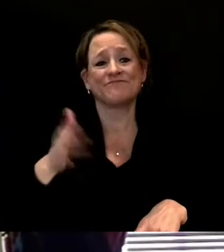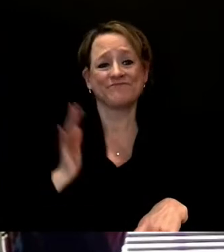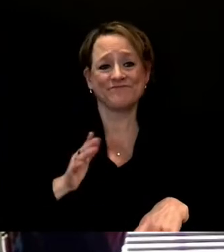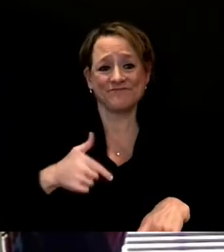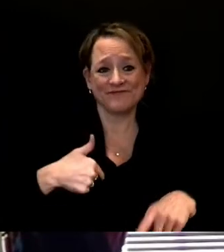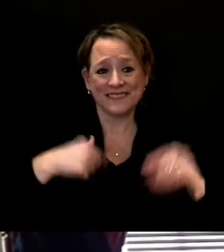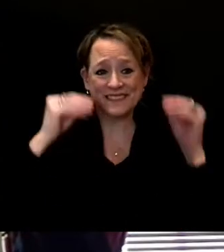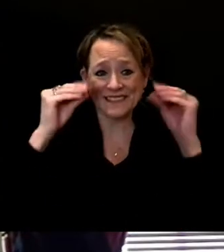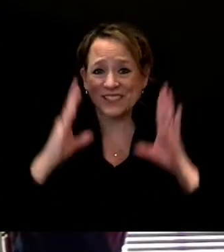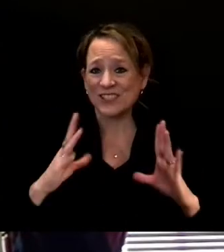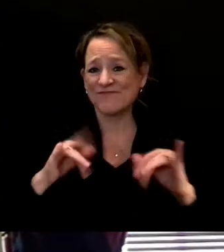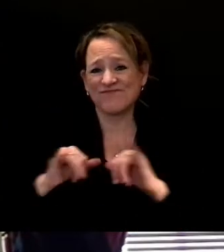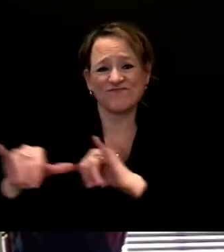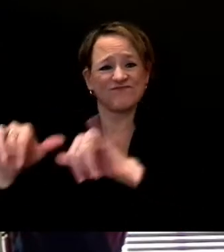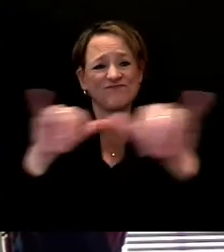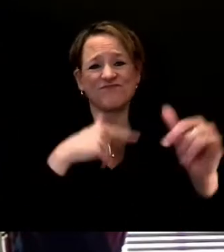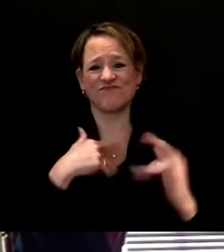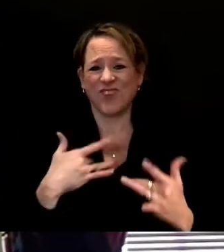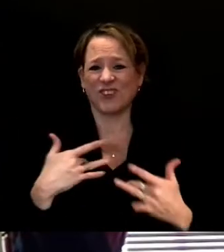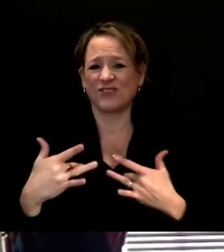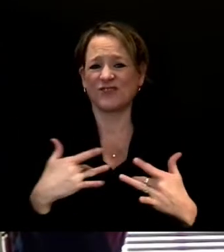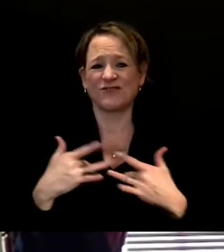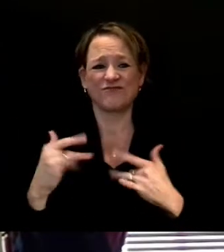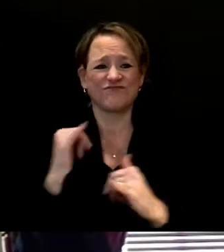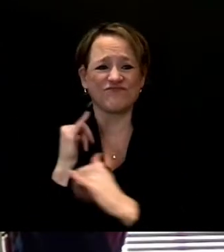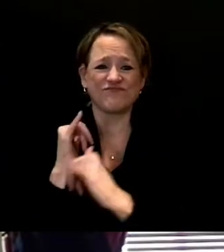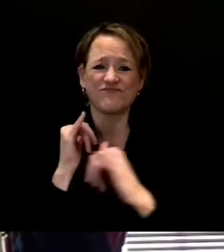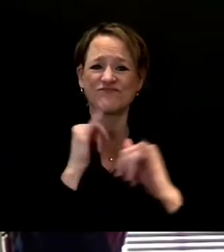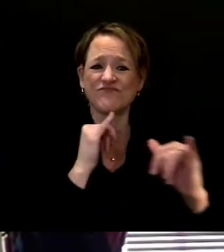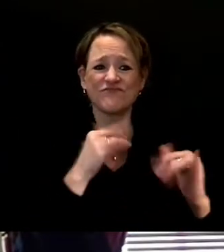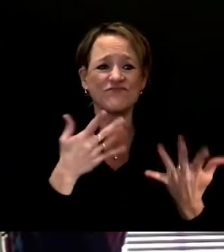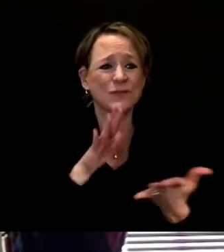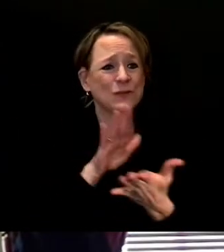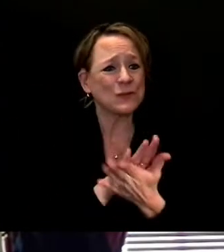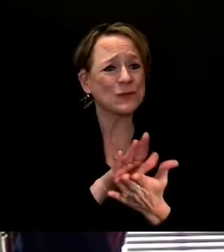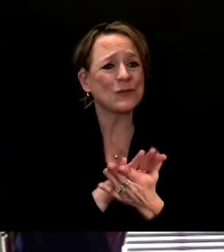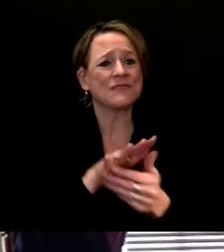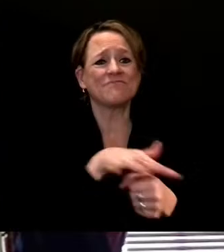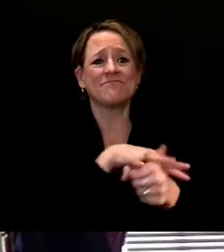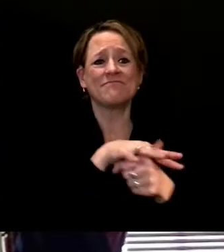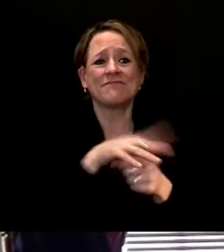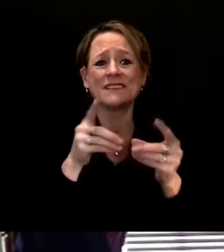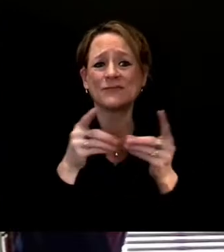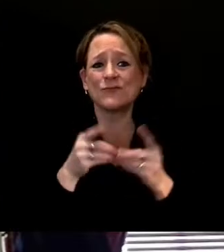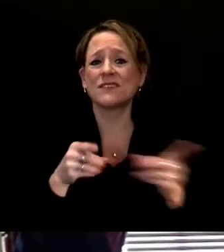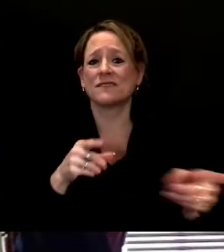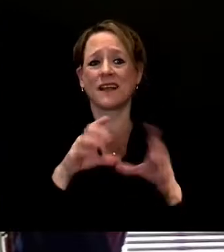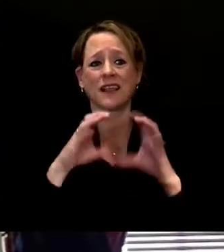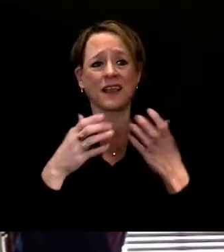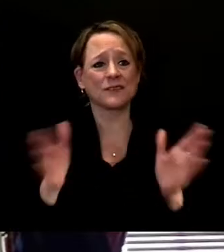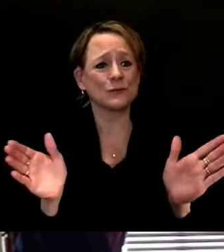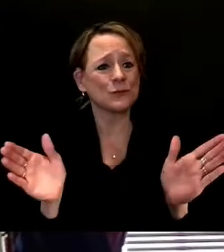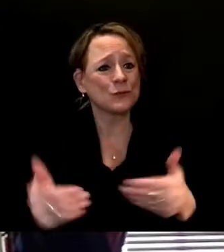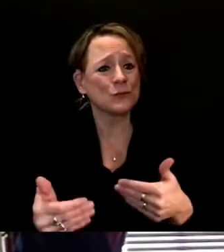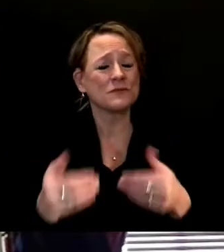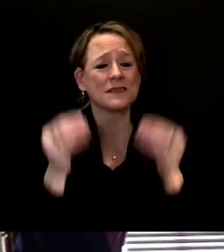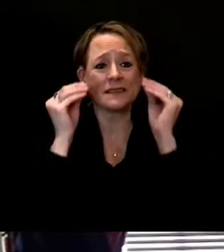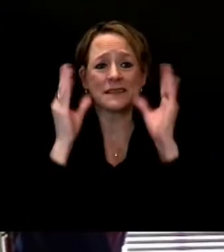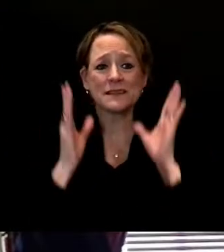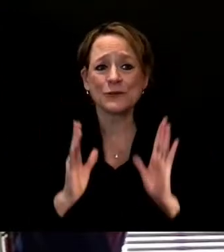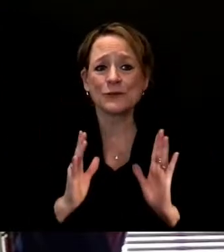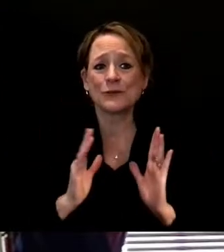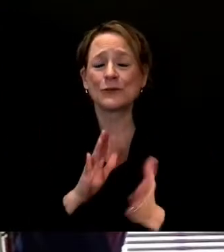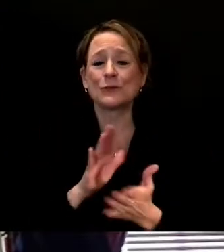our school districts, our educators, and our parents to protect our kids and school staff from COVID-19. We want